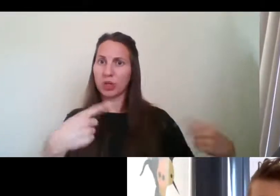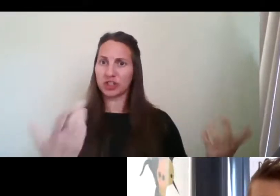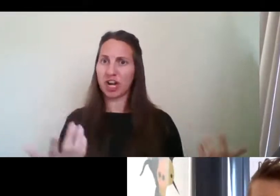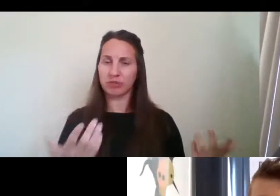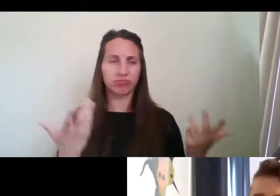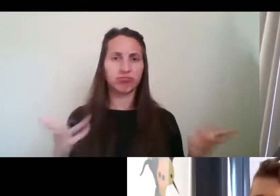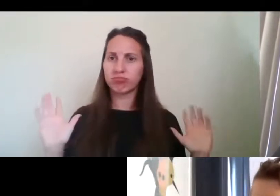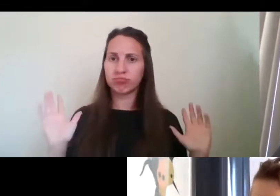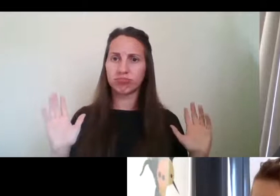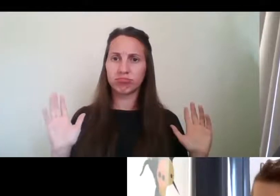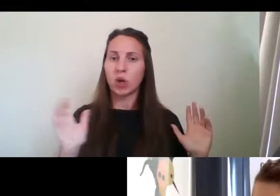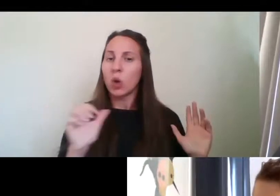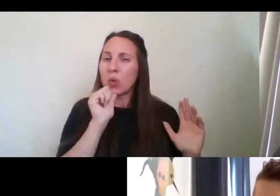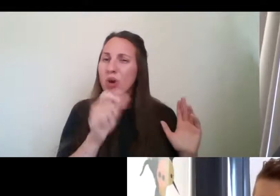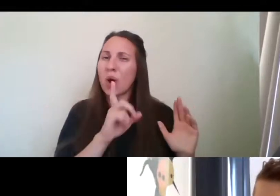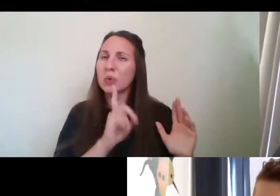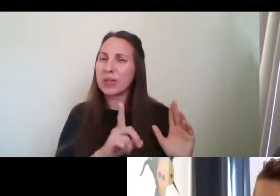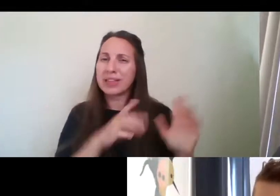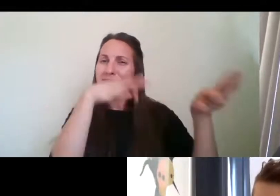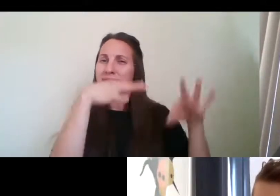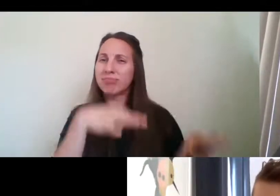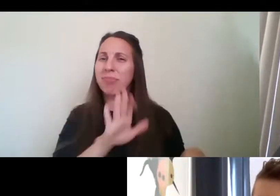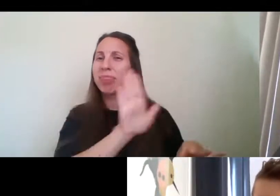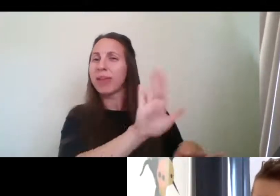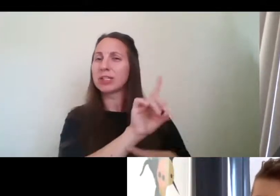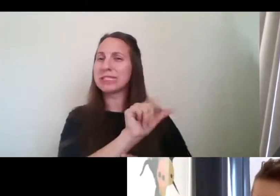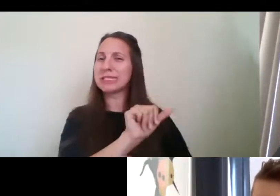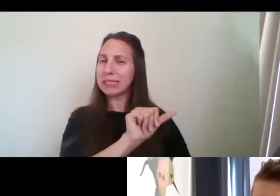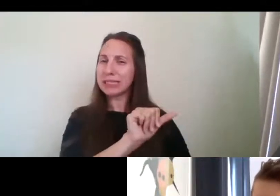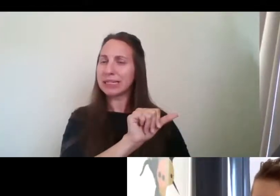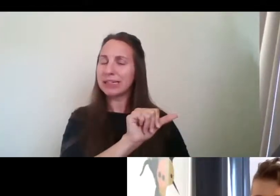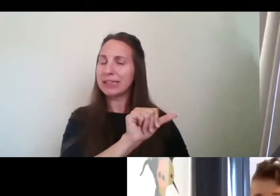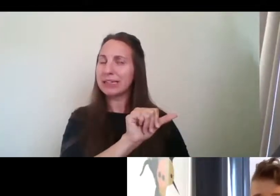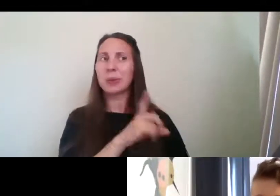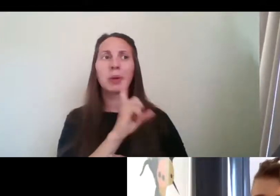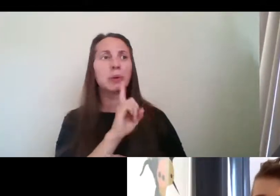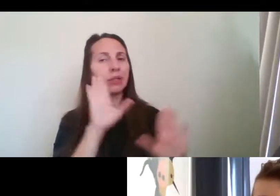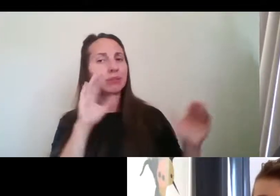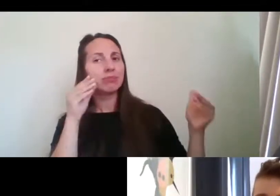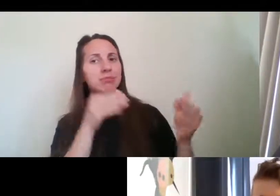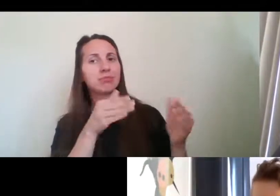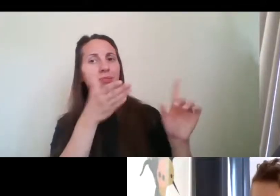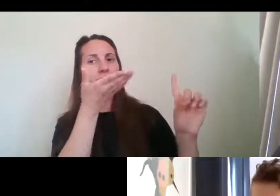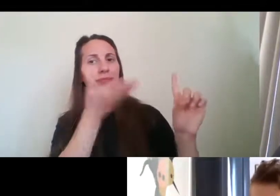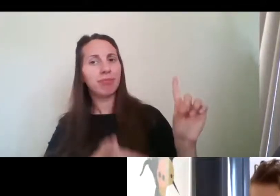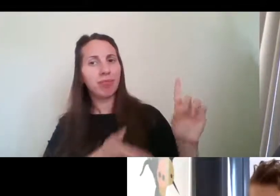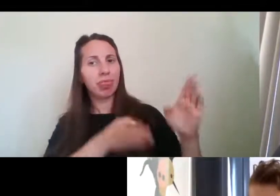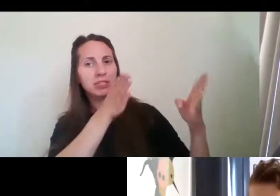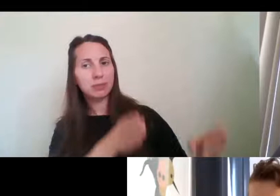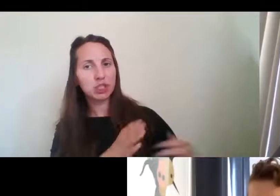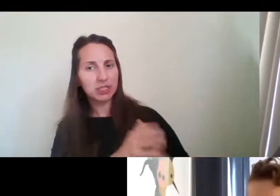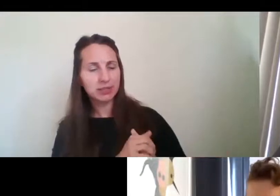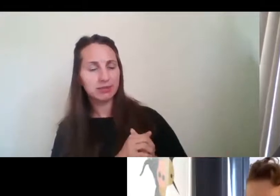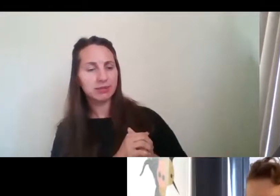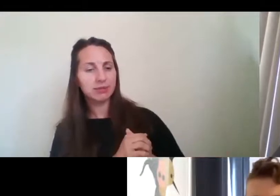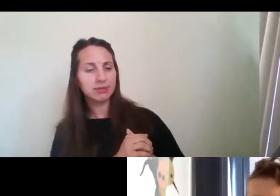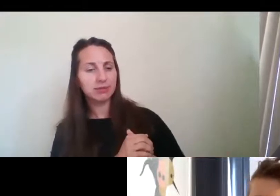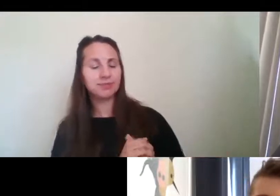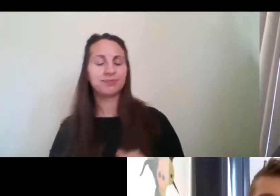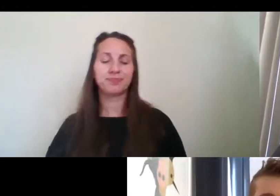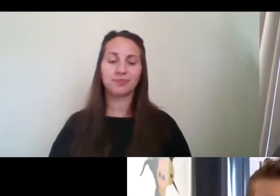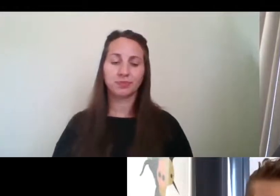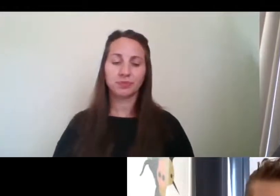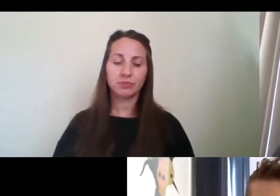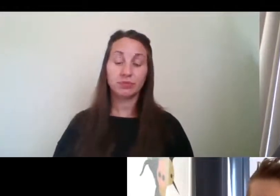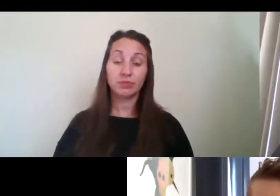That's it. We're not really talking about their disability in that context. We're talking about something that they are doing and that they are actively using. And there's